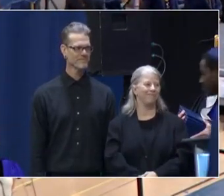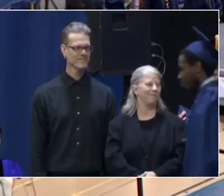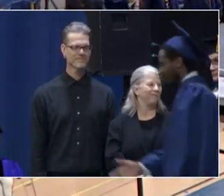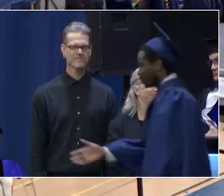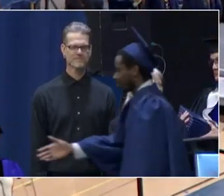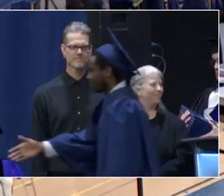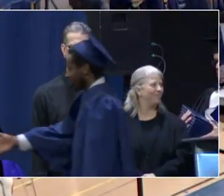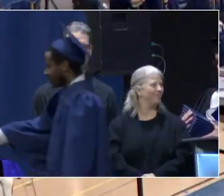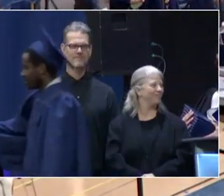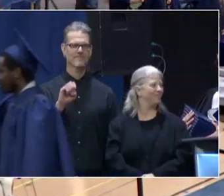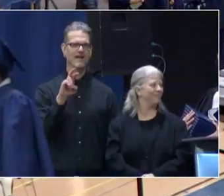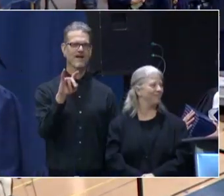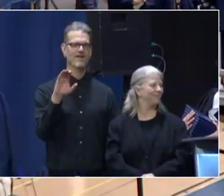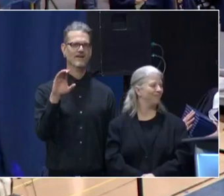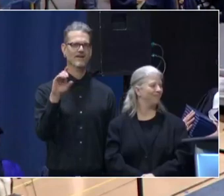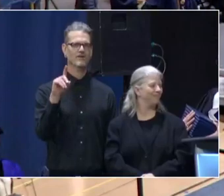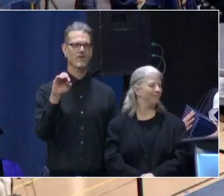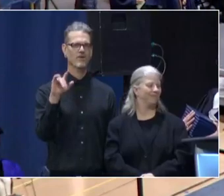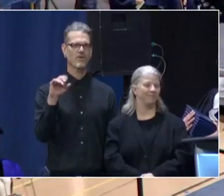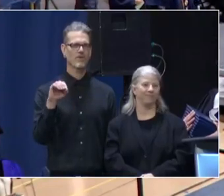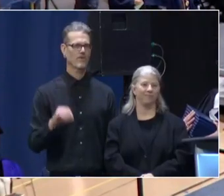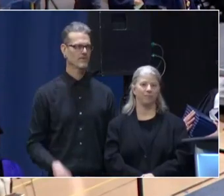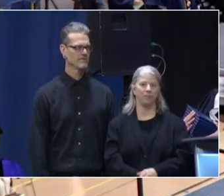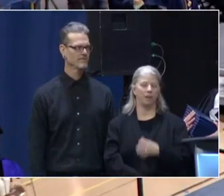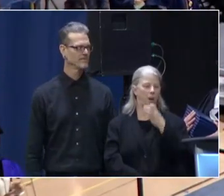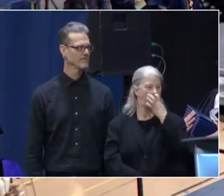Eric Doval.